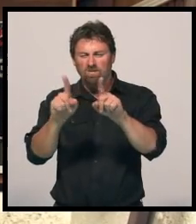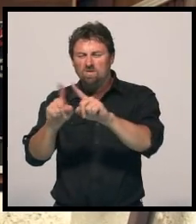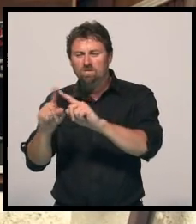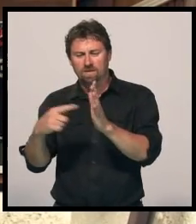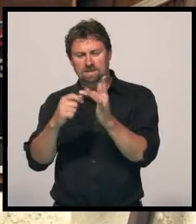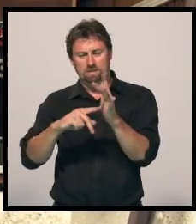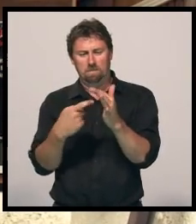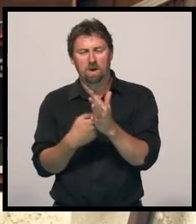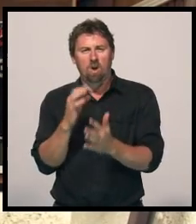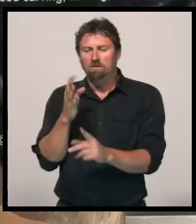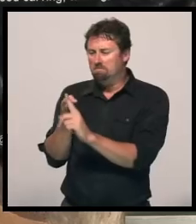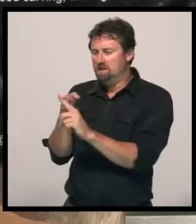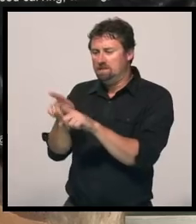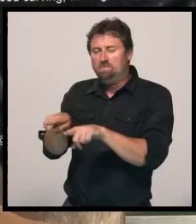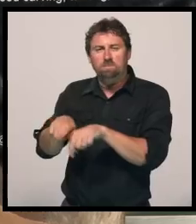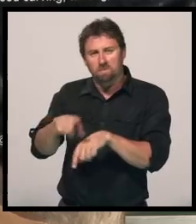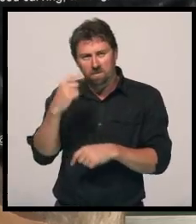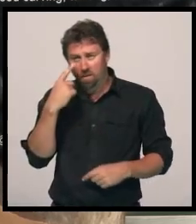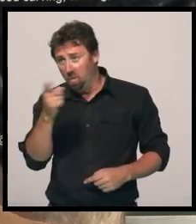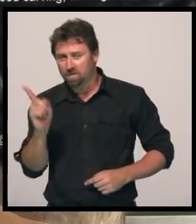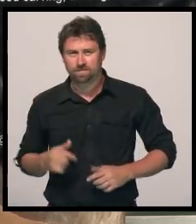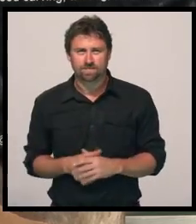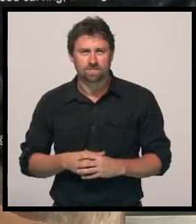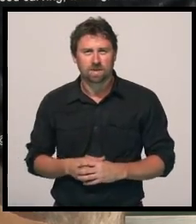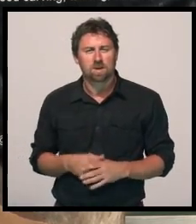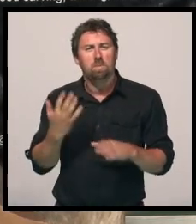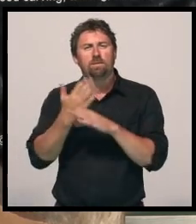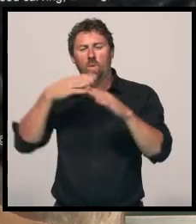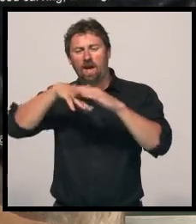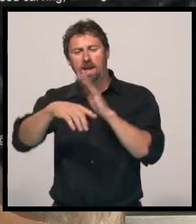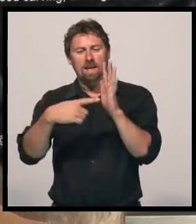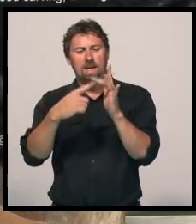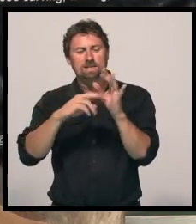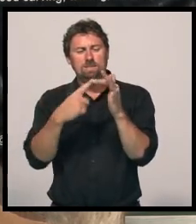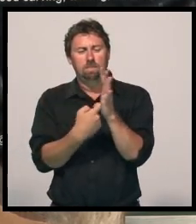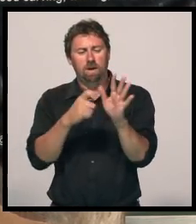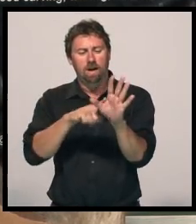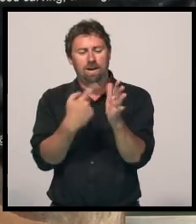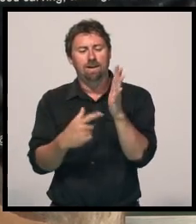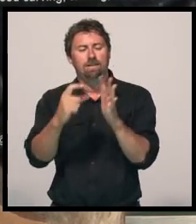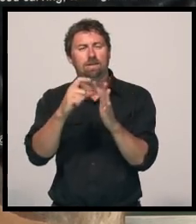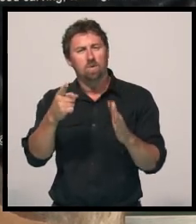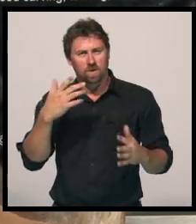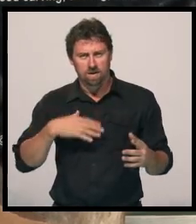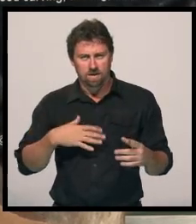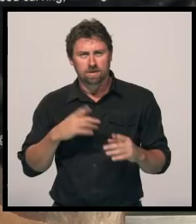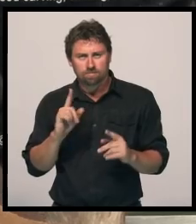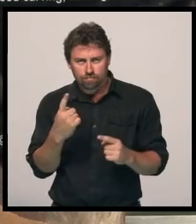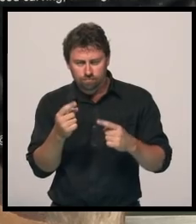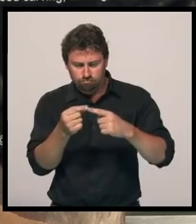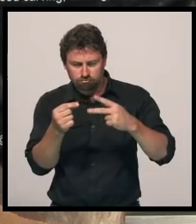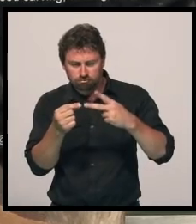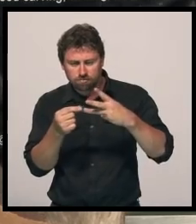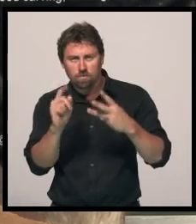other than your normal hardware stock. So, before you go into a timber yard, there's a couple of things that are really handy to have. Have a list of the